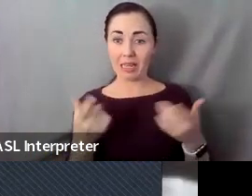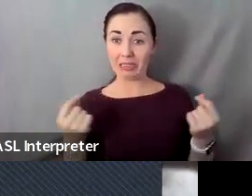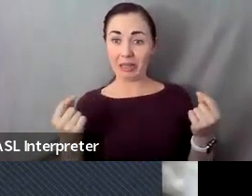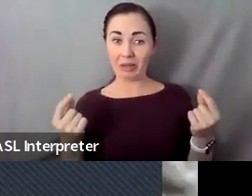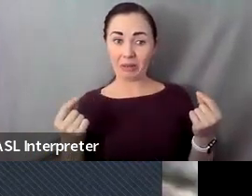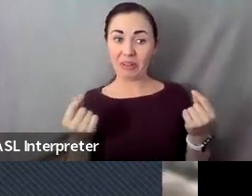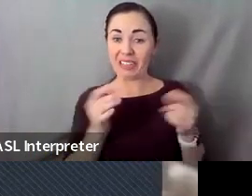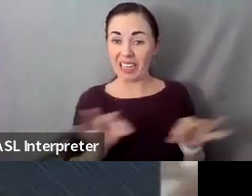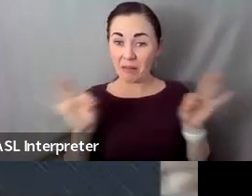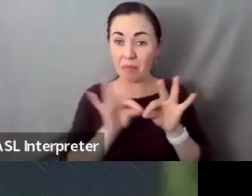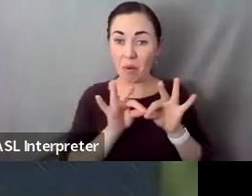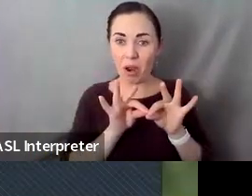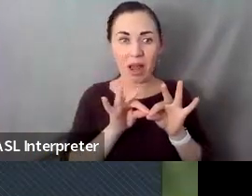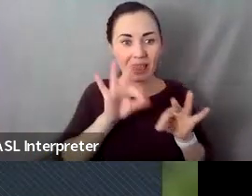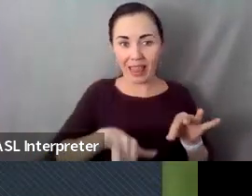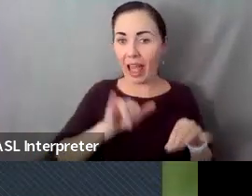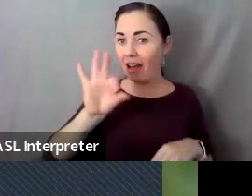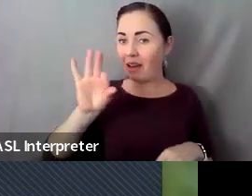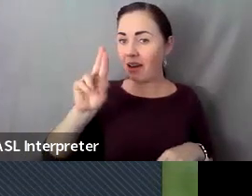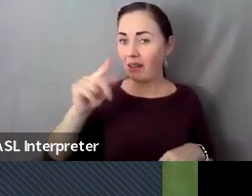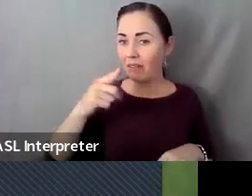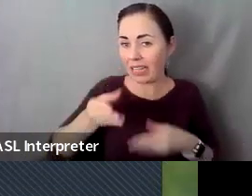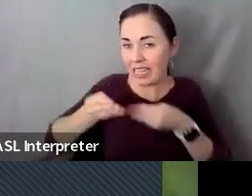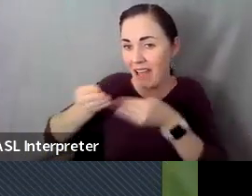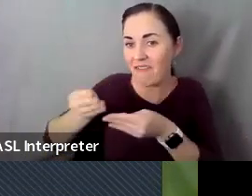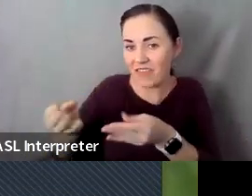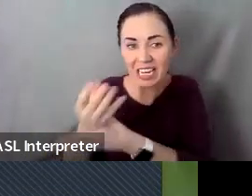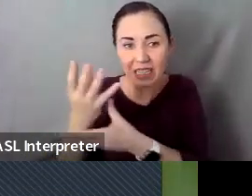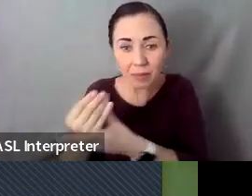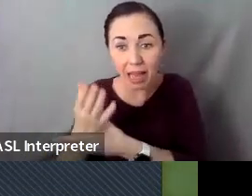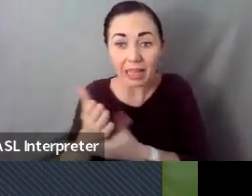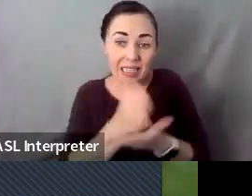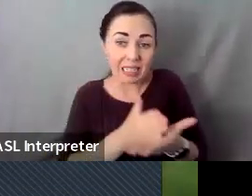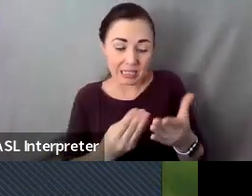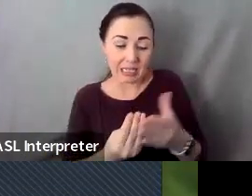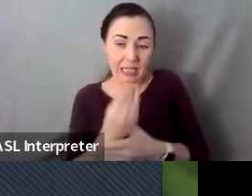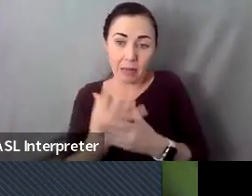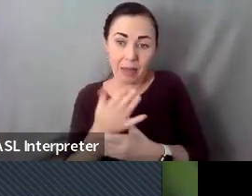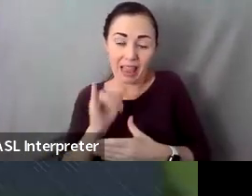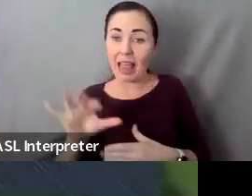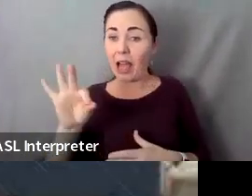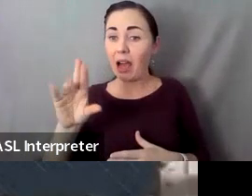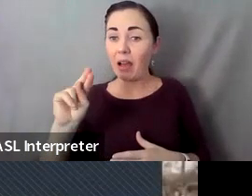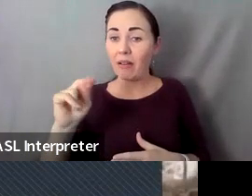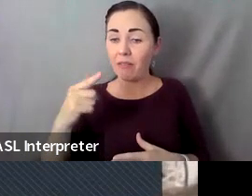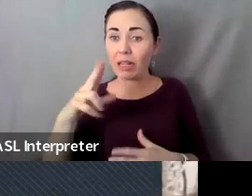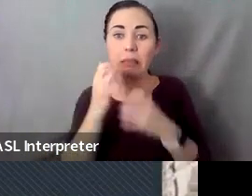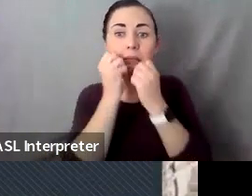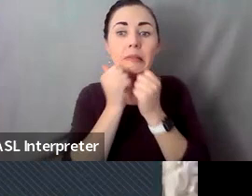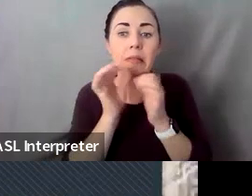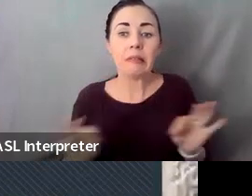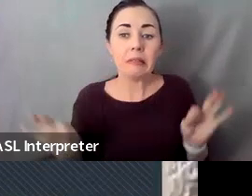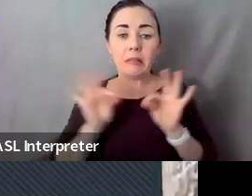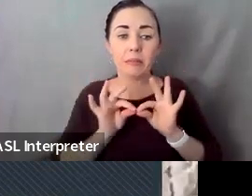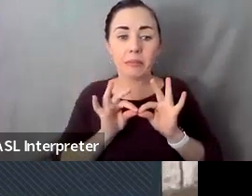plants. And for some plants, the fungi are so important that the plants can't grow there unless the right fungi